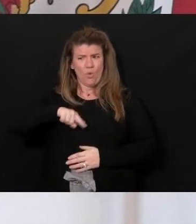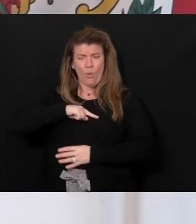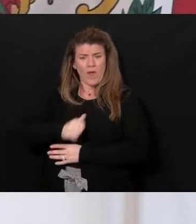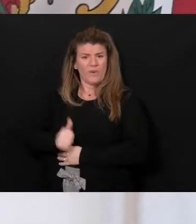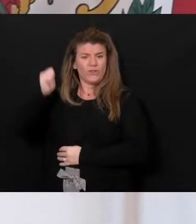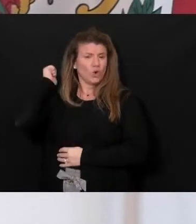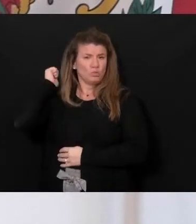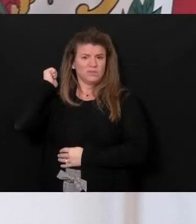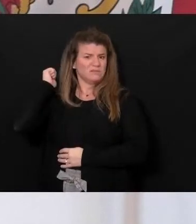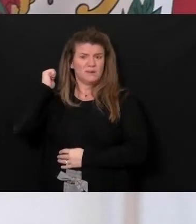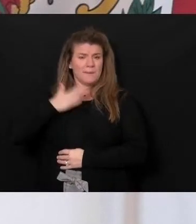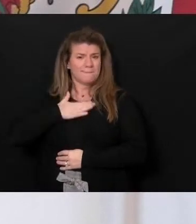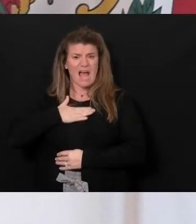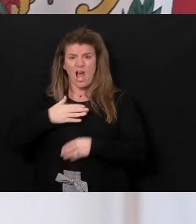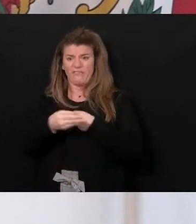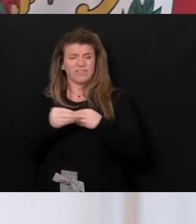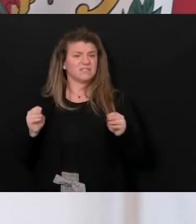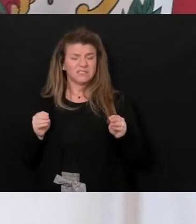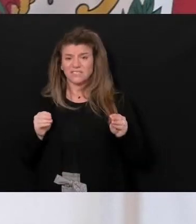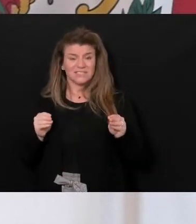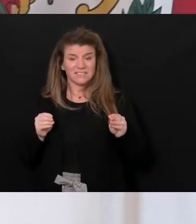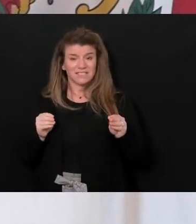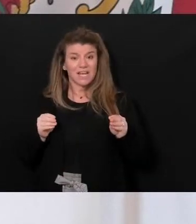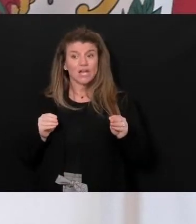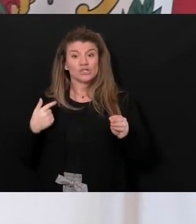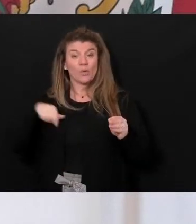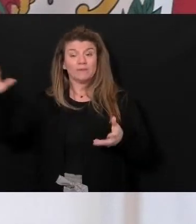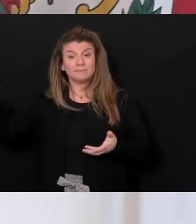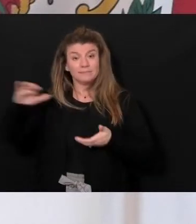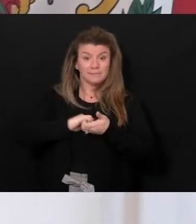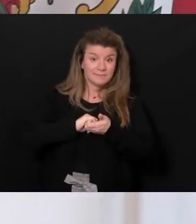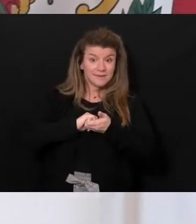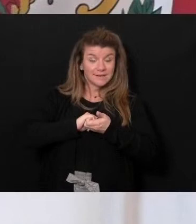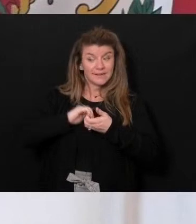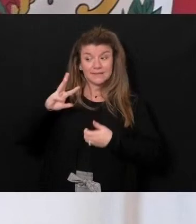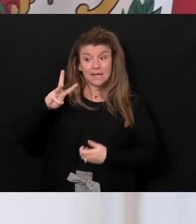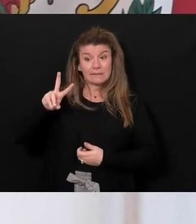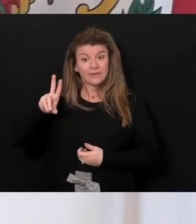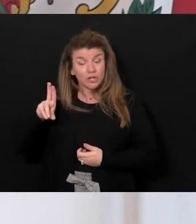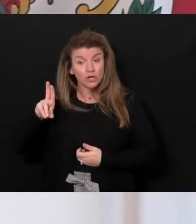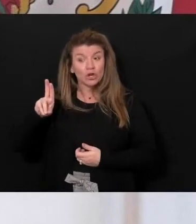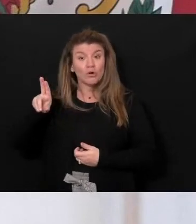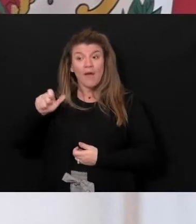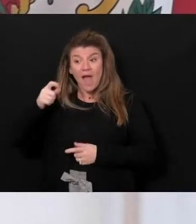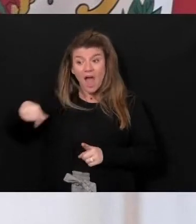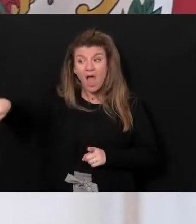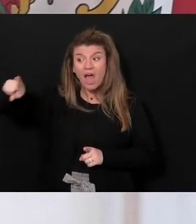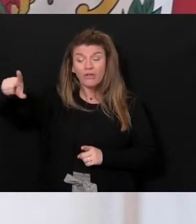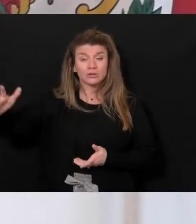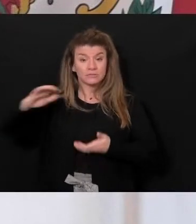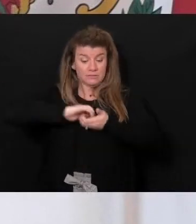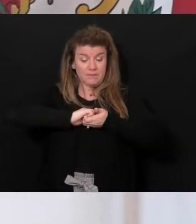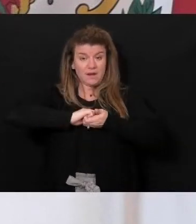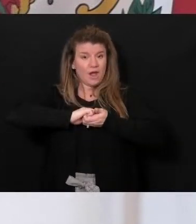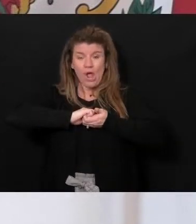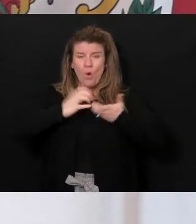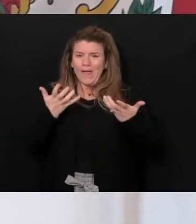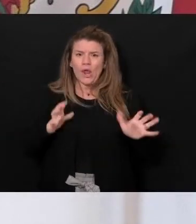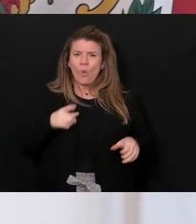governor's office, with the help of WVU and others, we refuse to let it